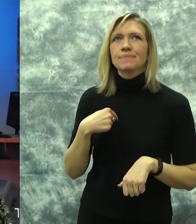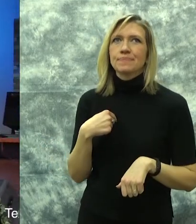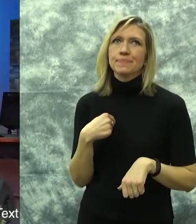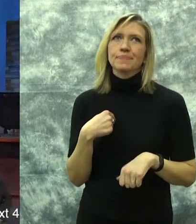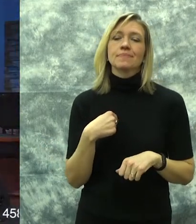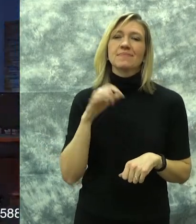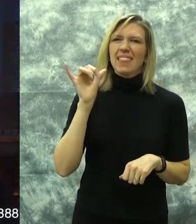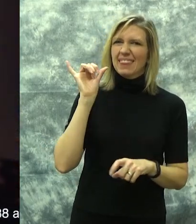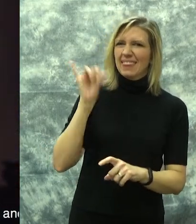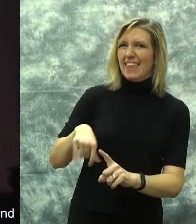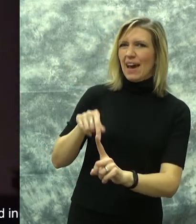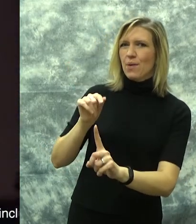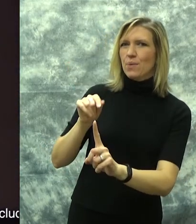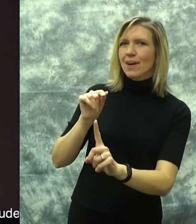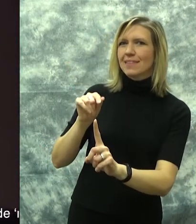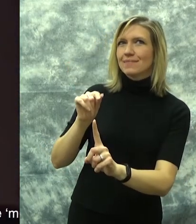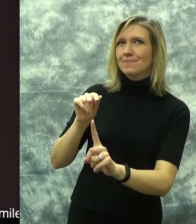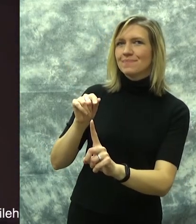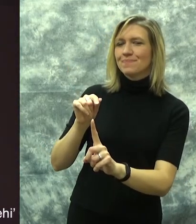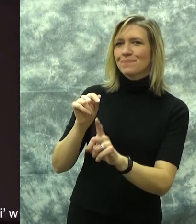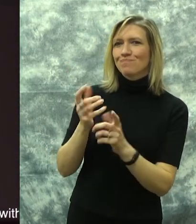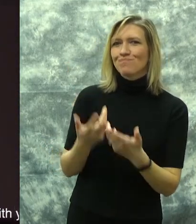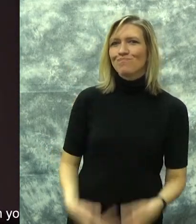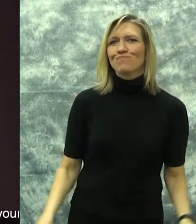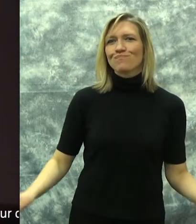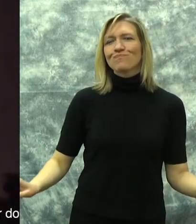That one.